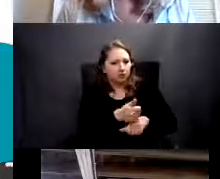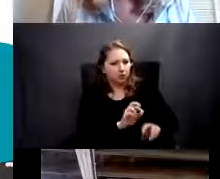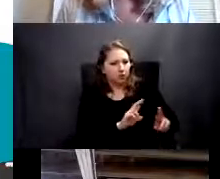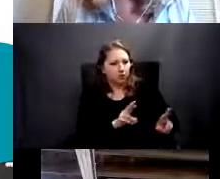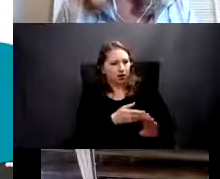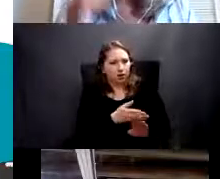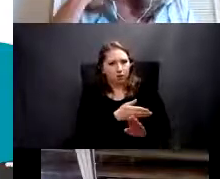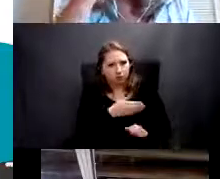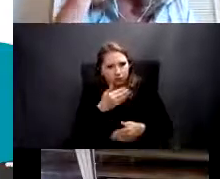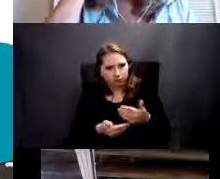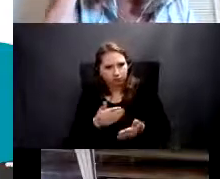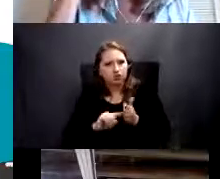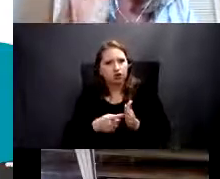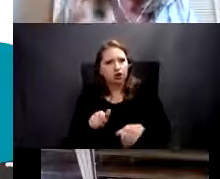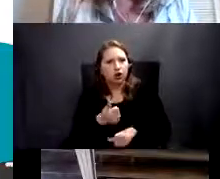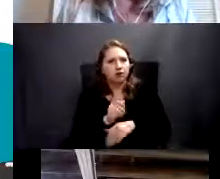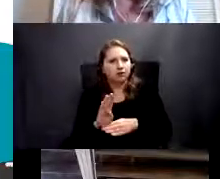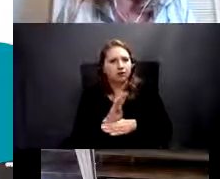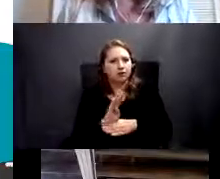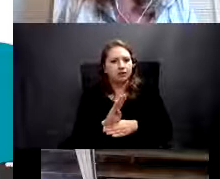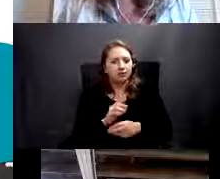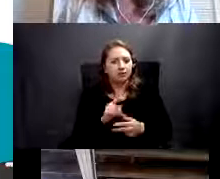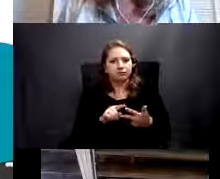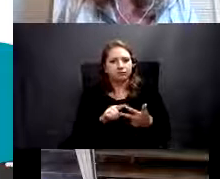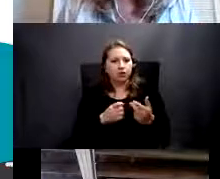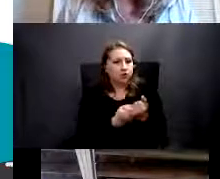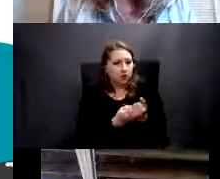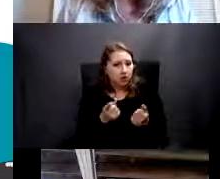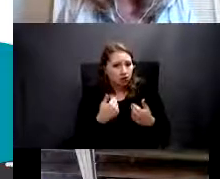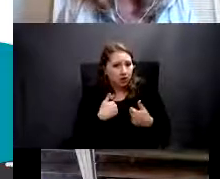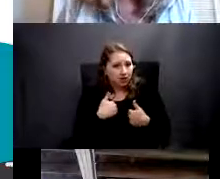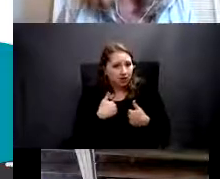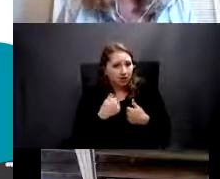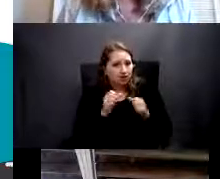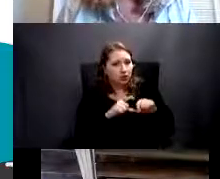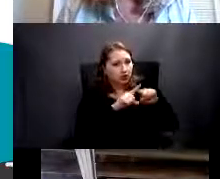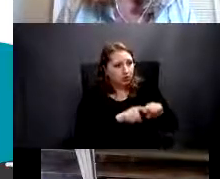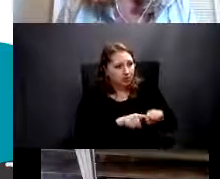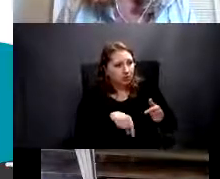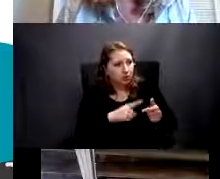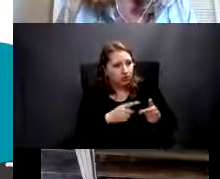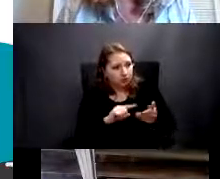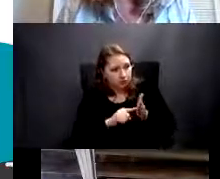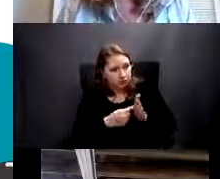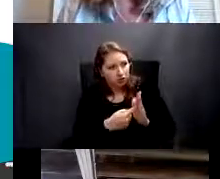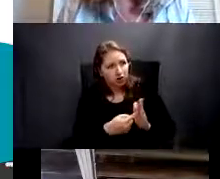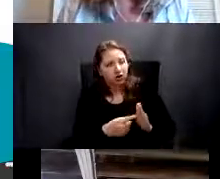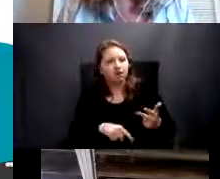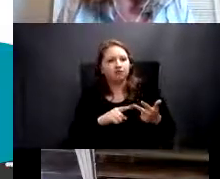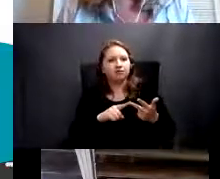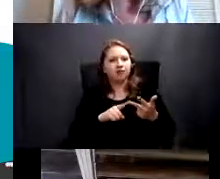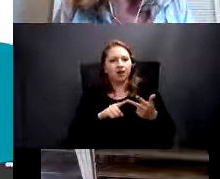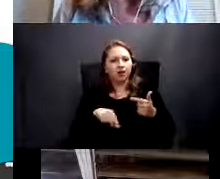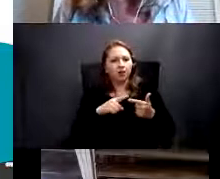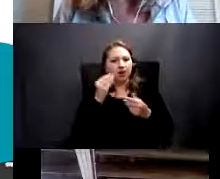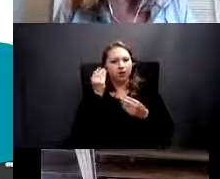entrepreneurship? What supports do you have in place to lean on once you begin your journey? And what emotions show up when you think